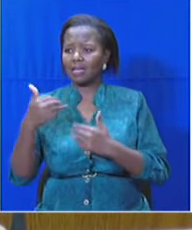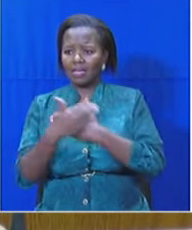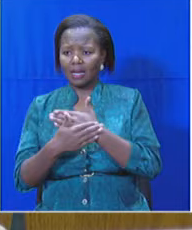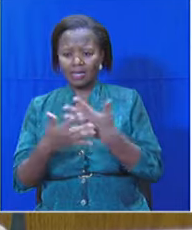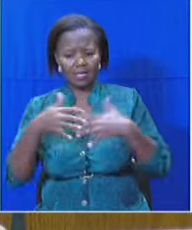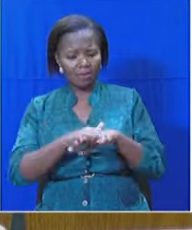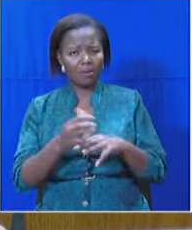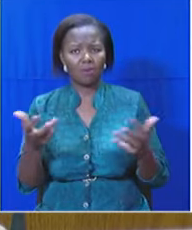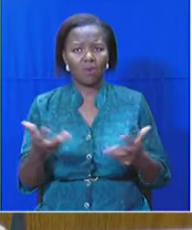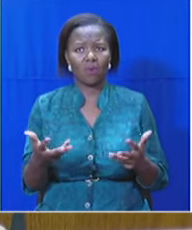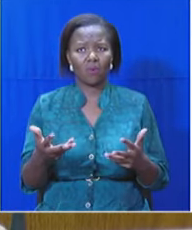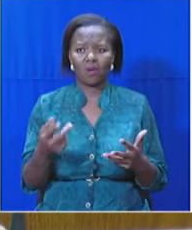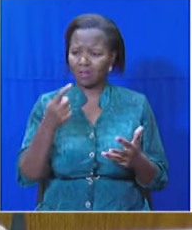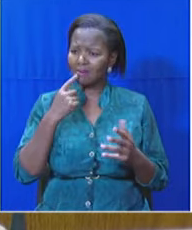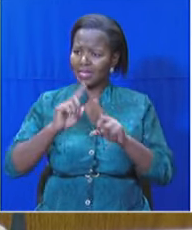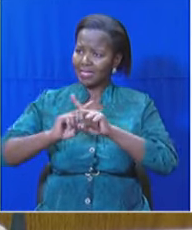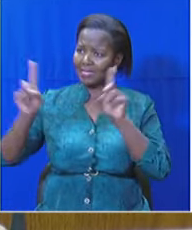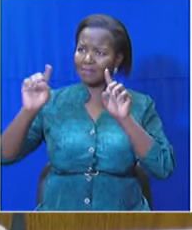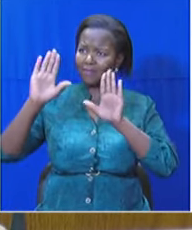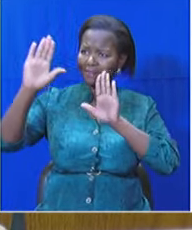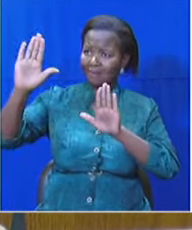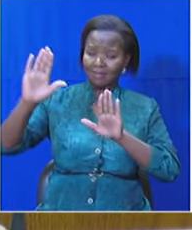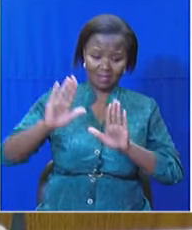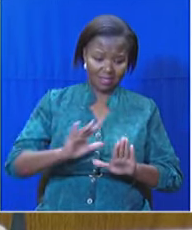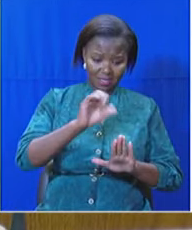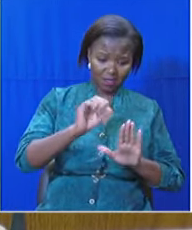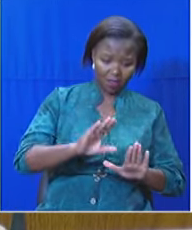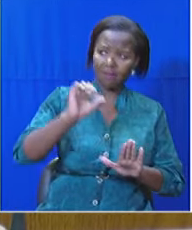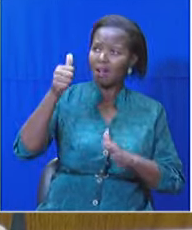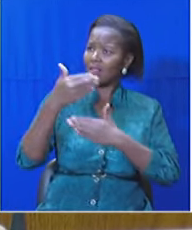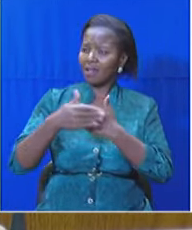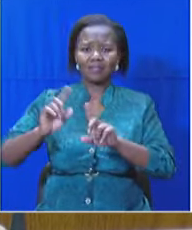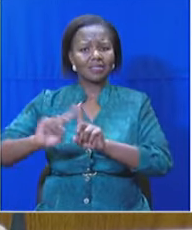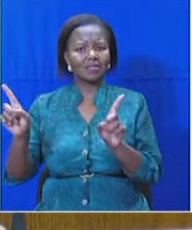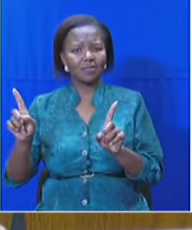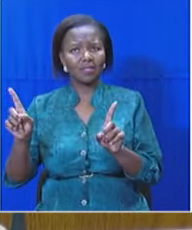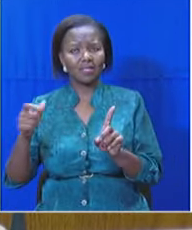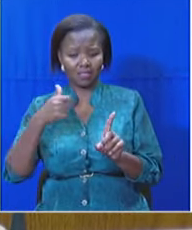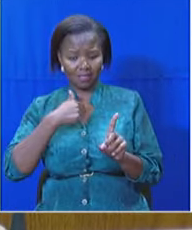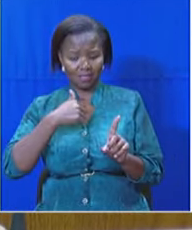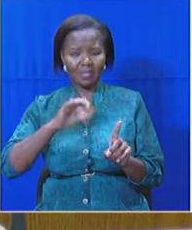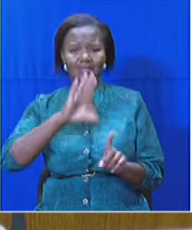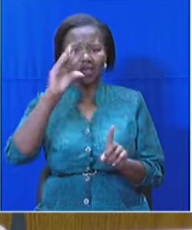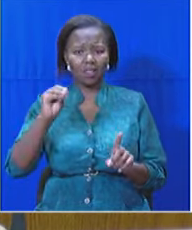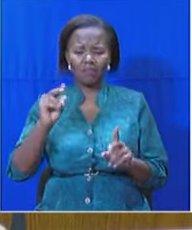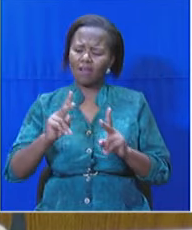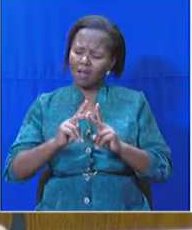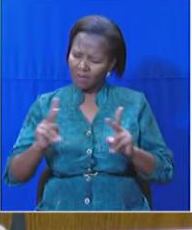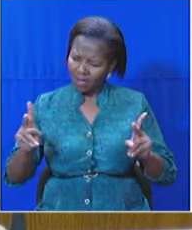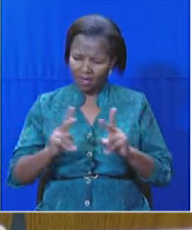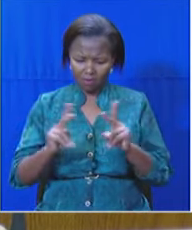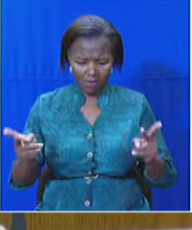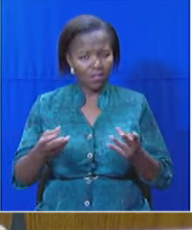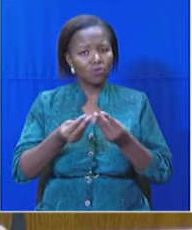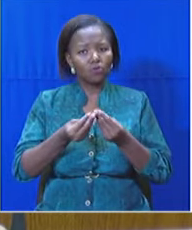implemented is a total different scenario from what is happening in South Africa. South Africa is a dry country. I am asking